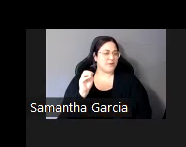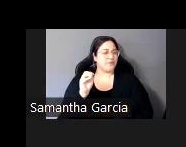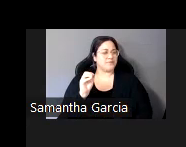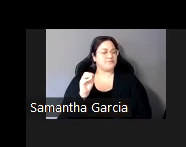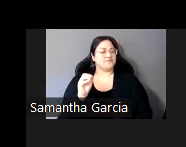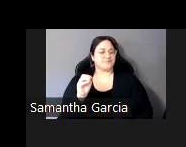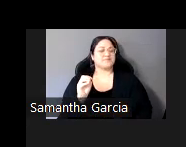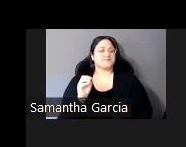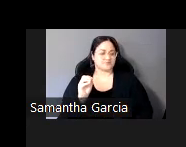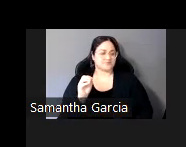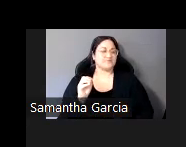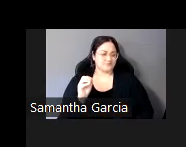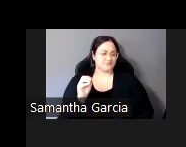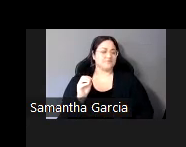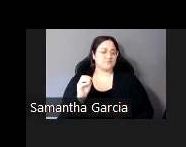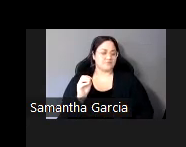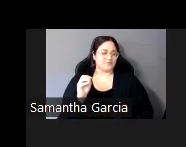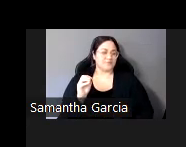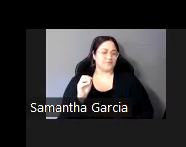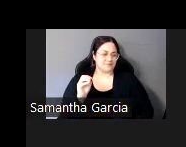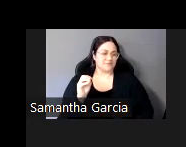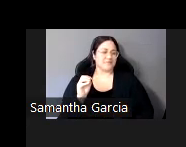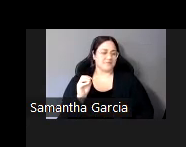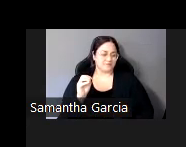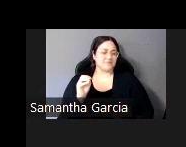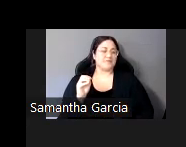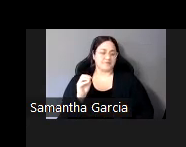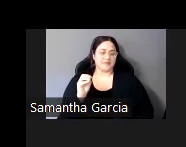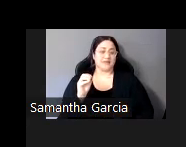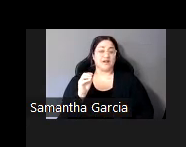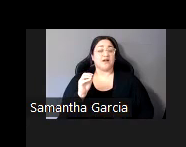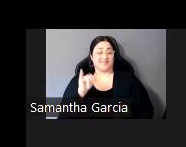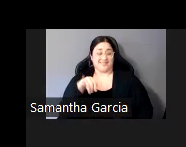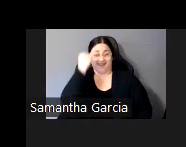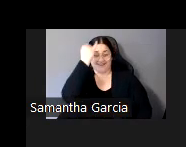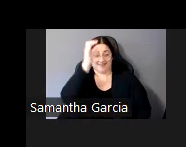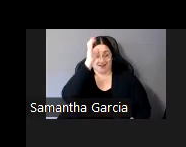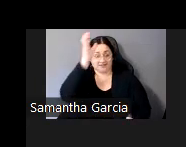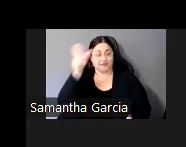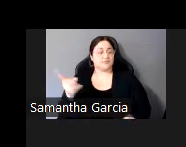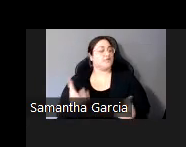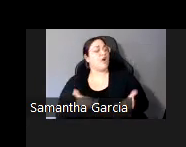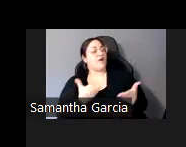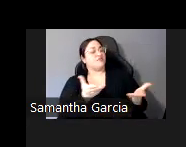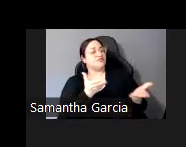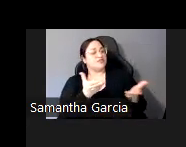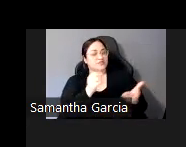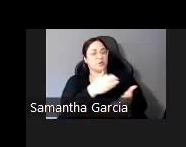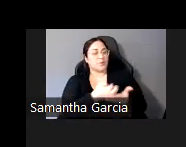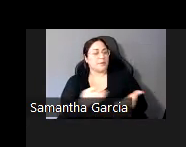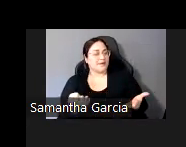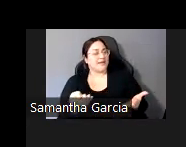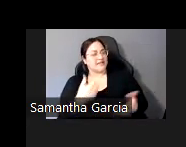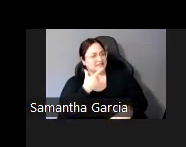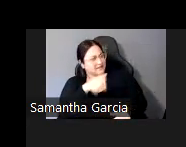into more contracts for more services or equipment to your home. And they often will make claims that you're entitled